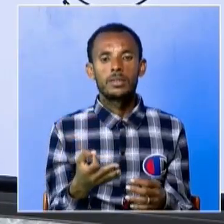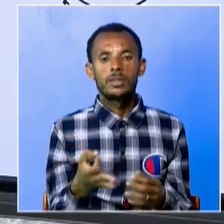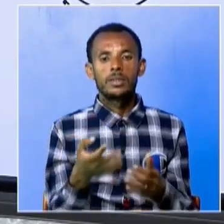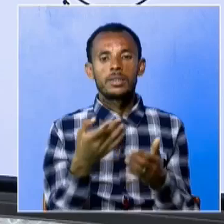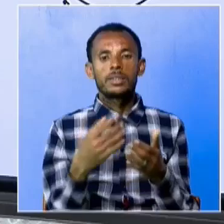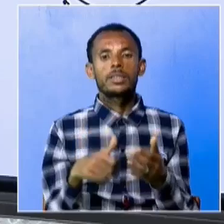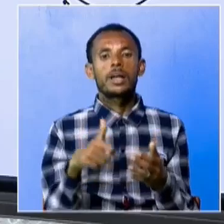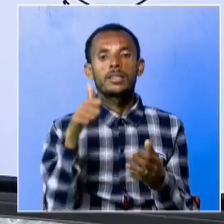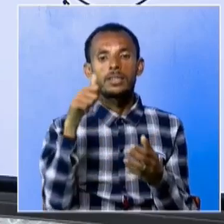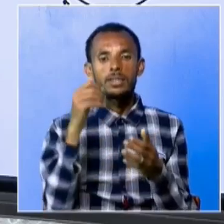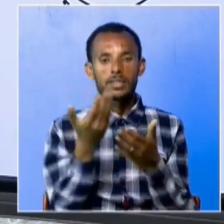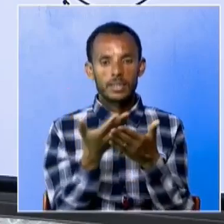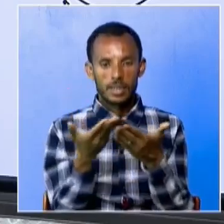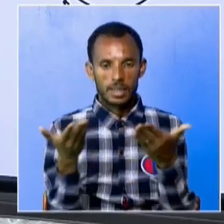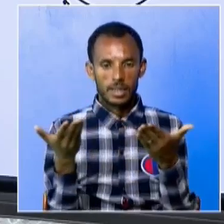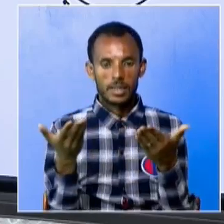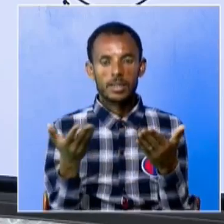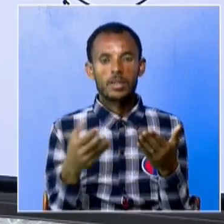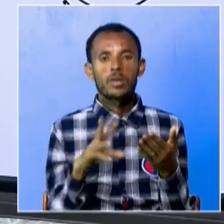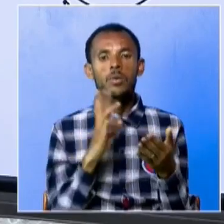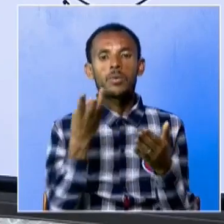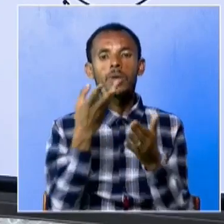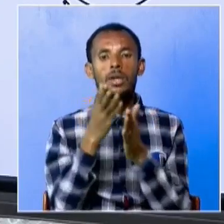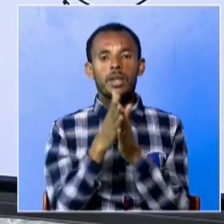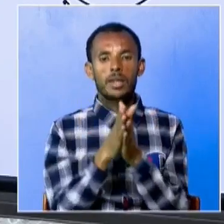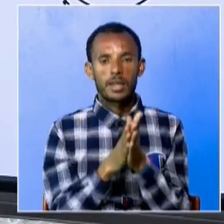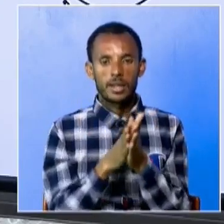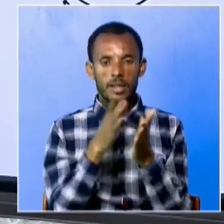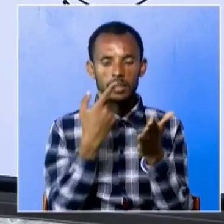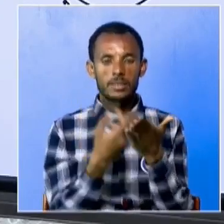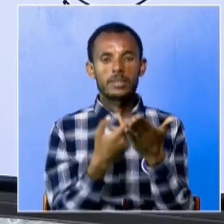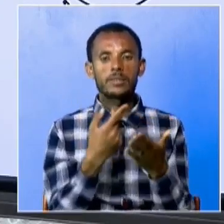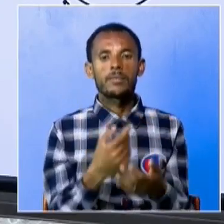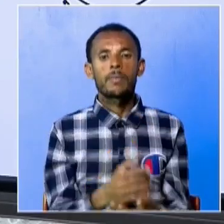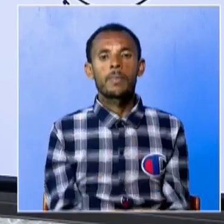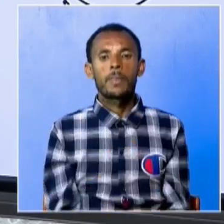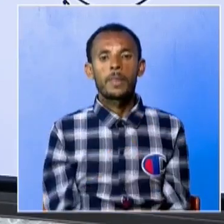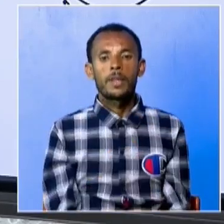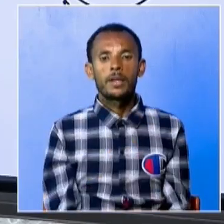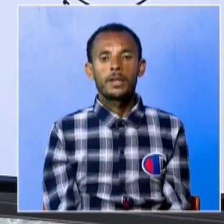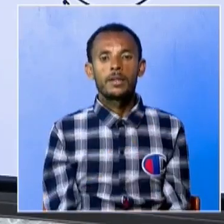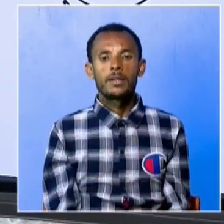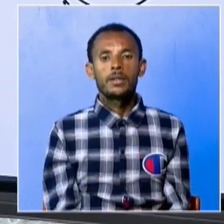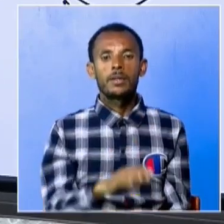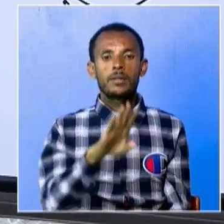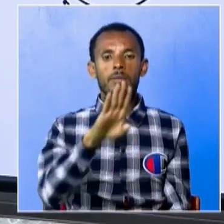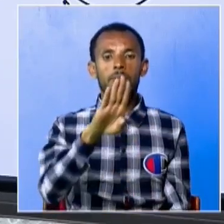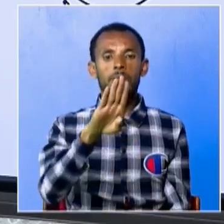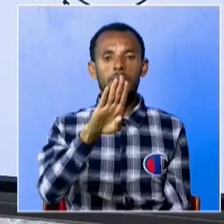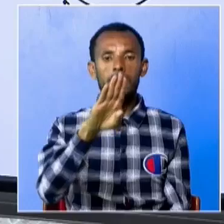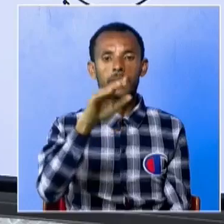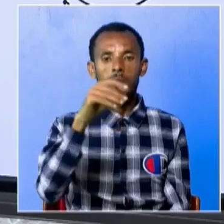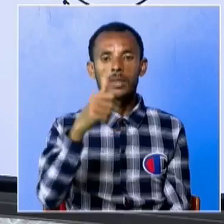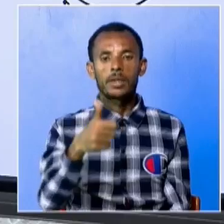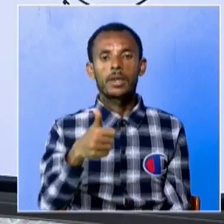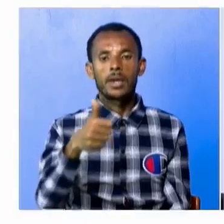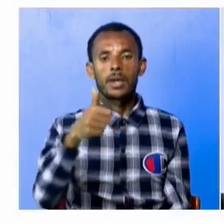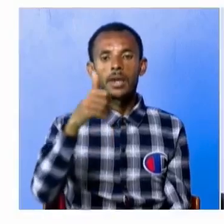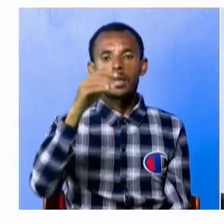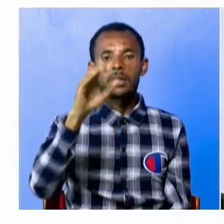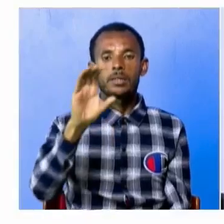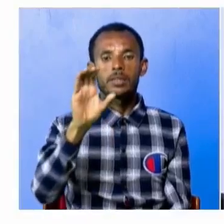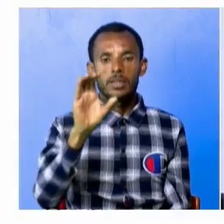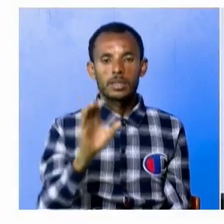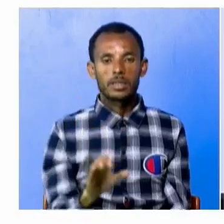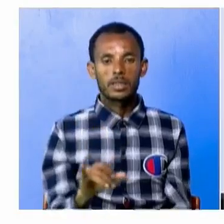the other thing, we need this one. Okay, BAC. The